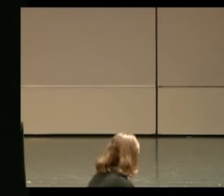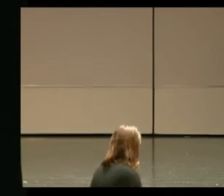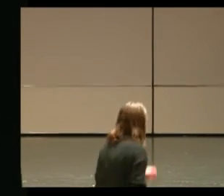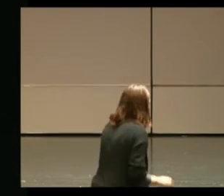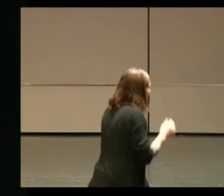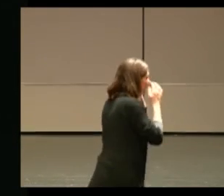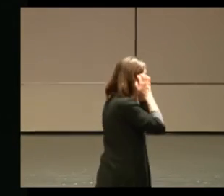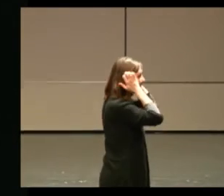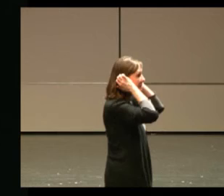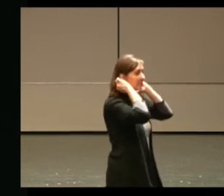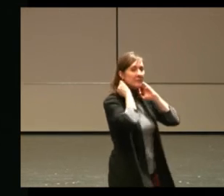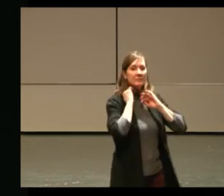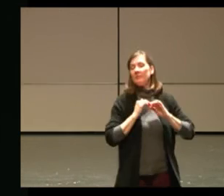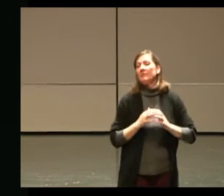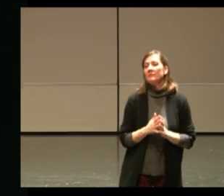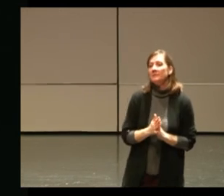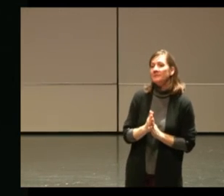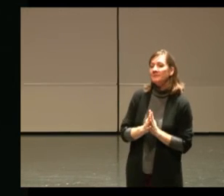Thank you.